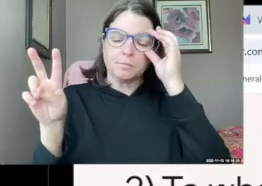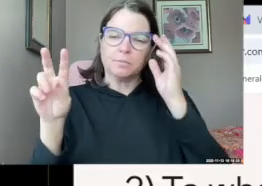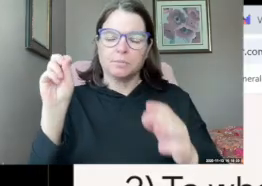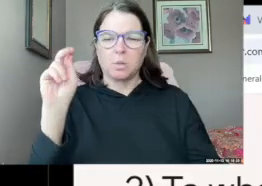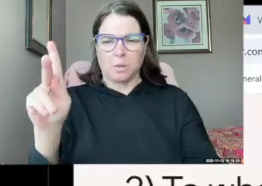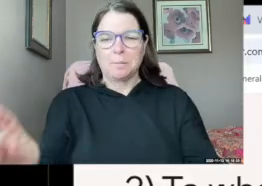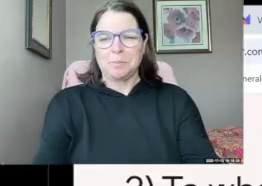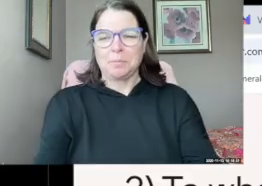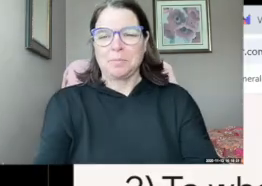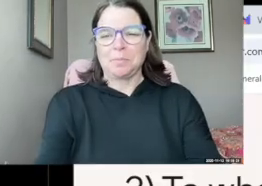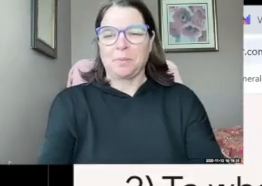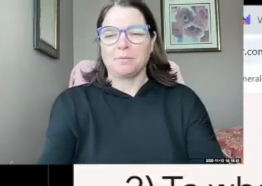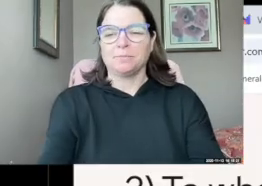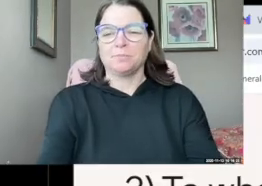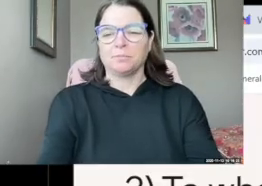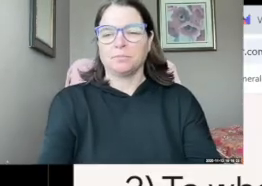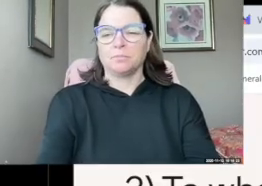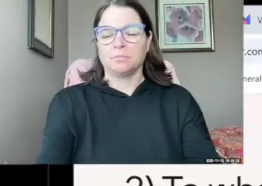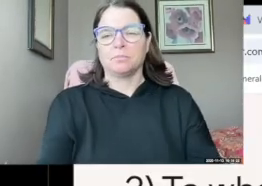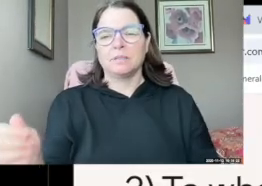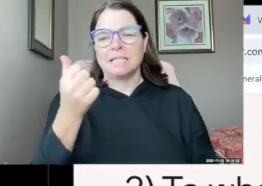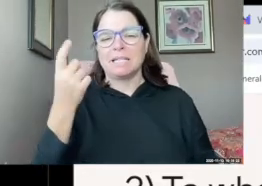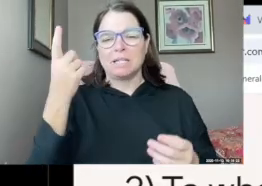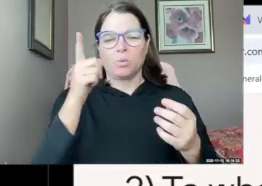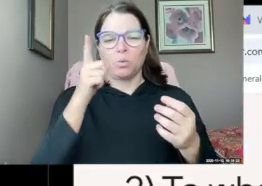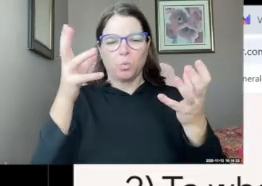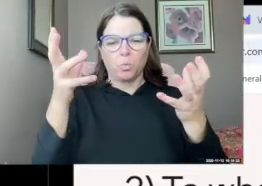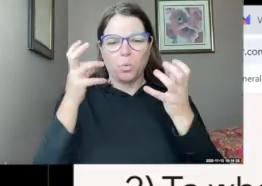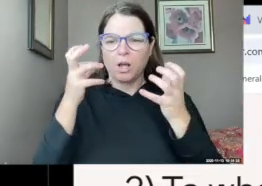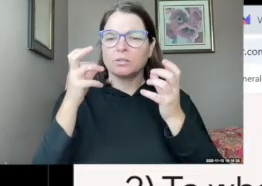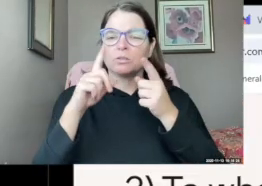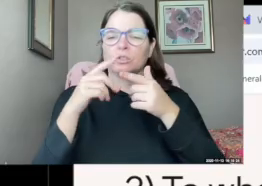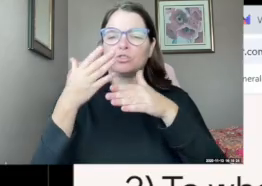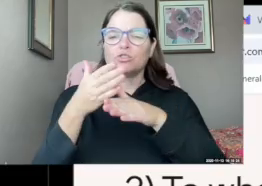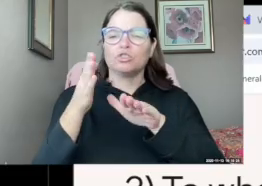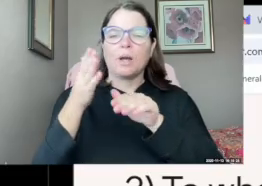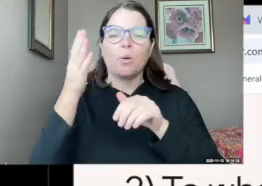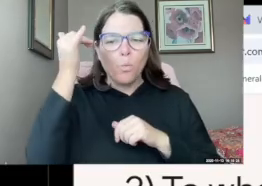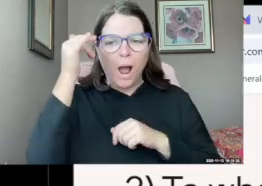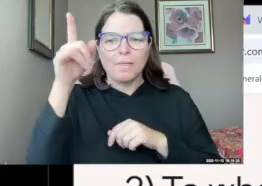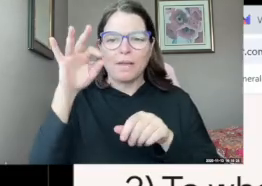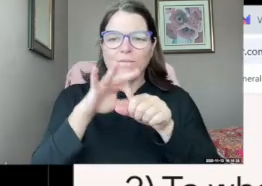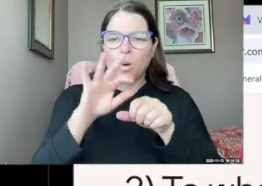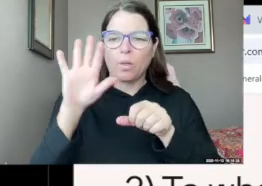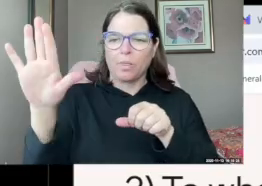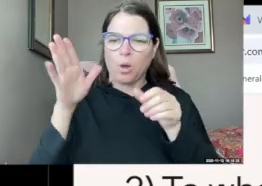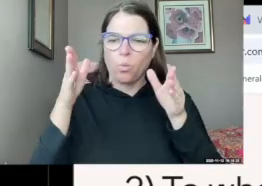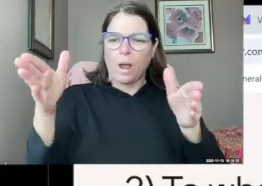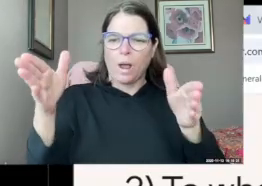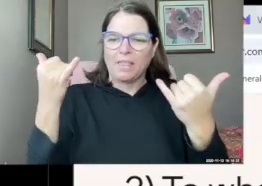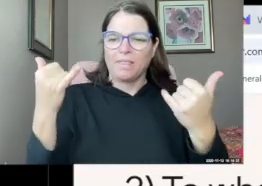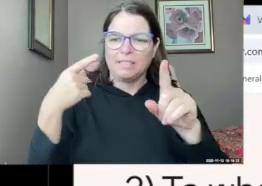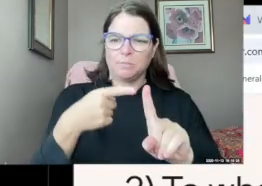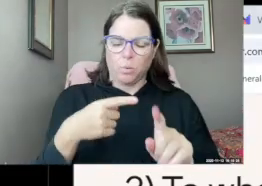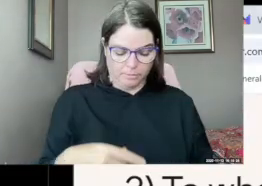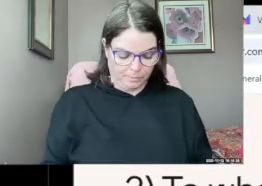cleantransportationincentives@arb.ca.gov. Okay. So, is there anybody who would like to share why they